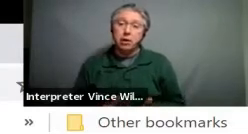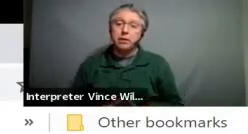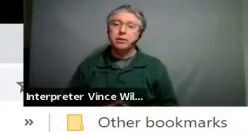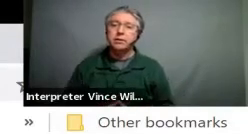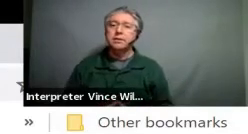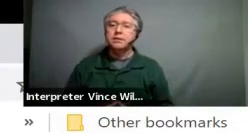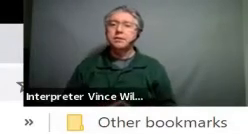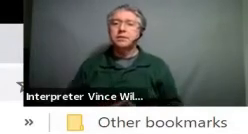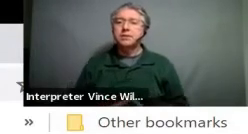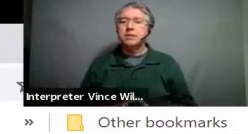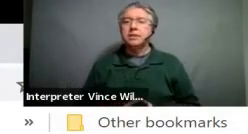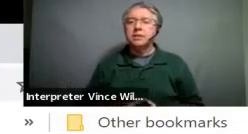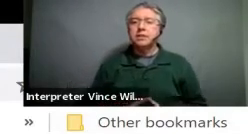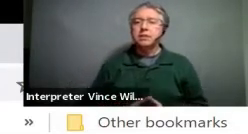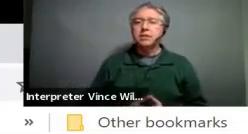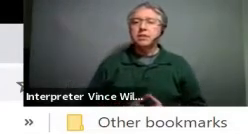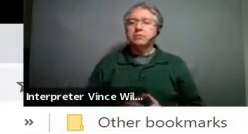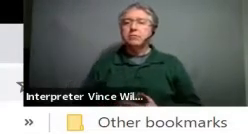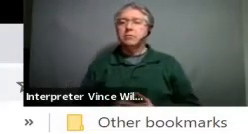another Mark.